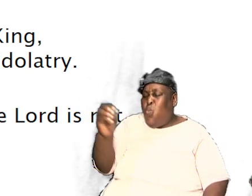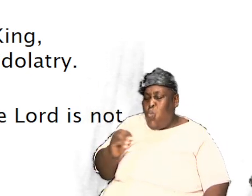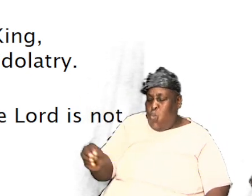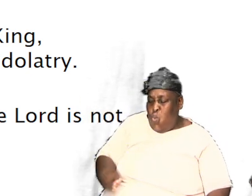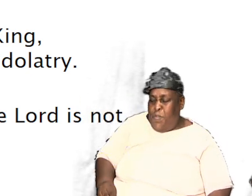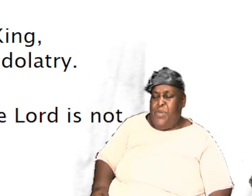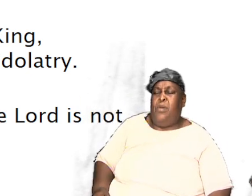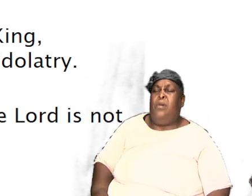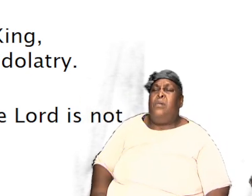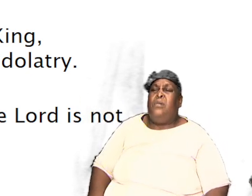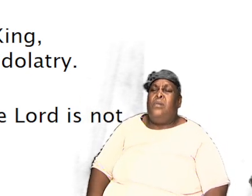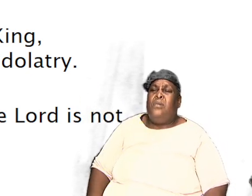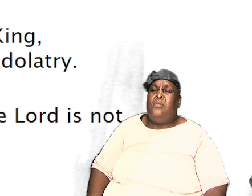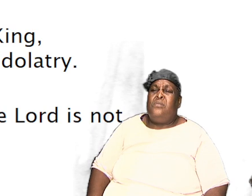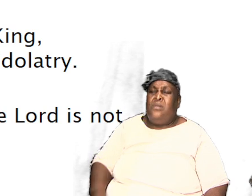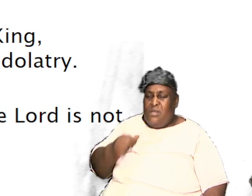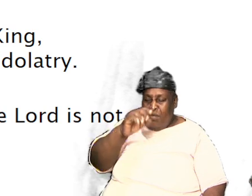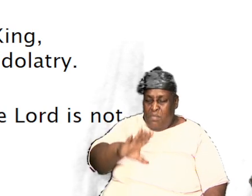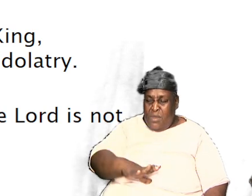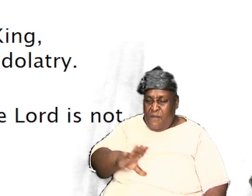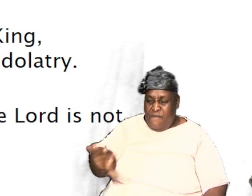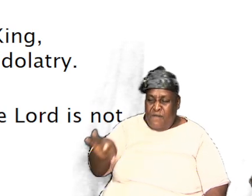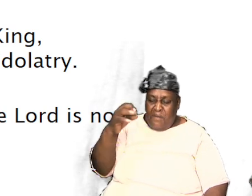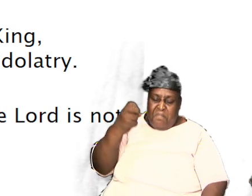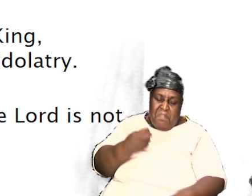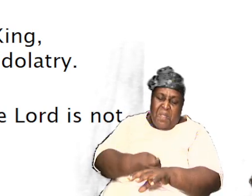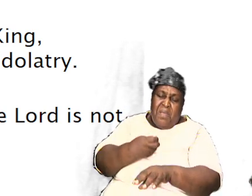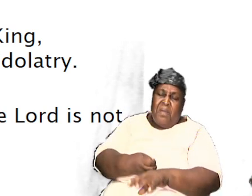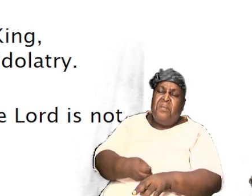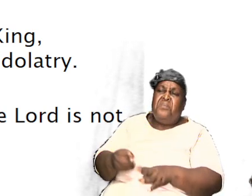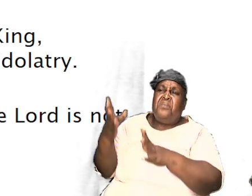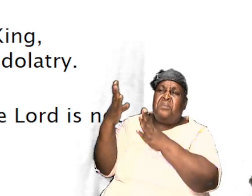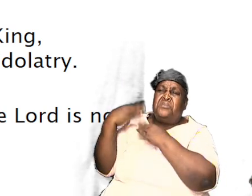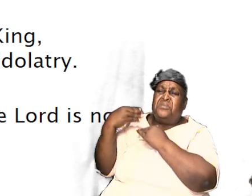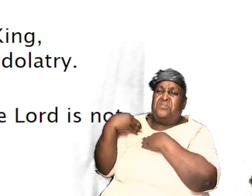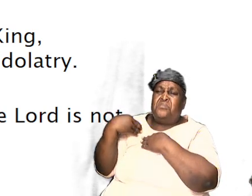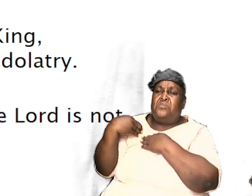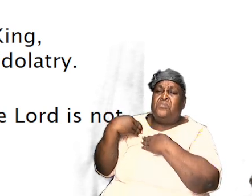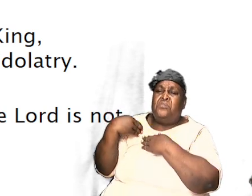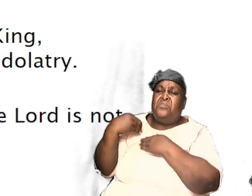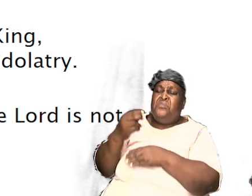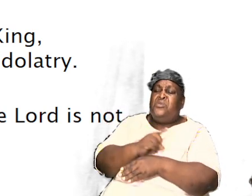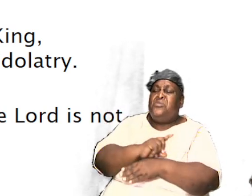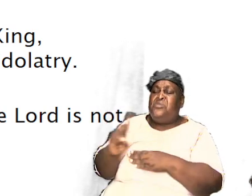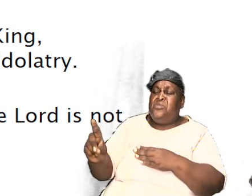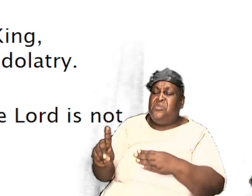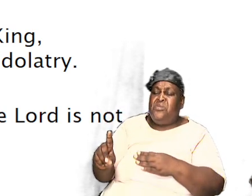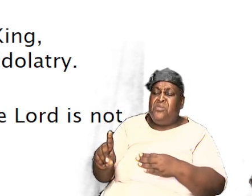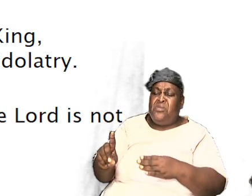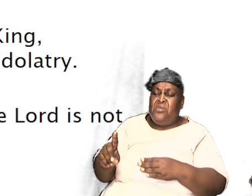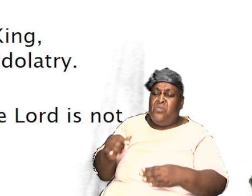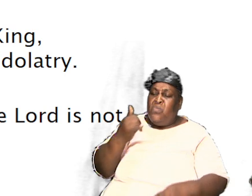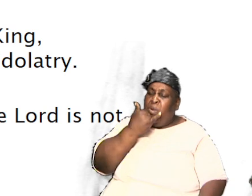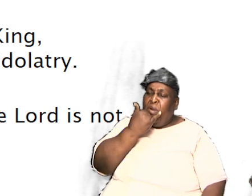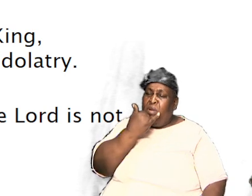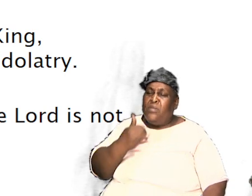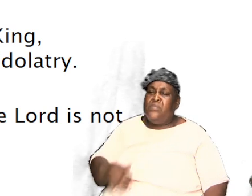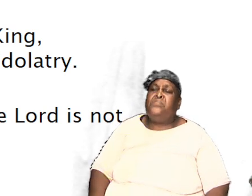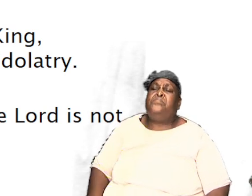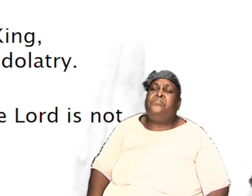hard to accept that he went against God's commandment."